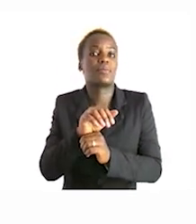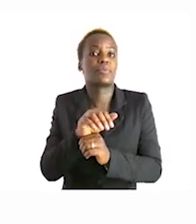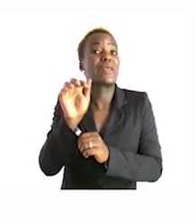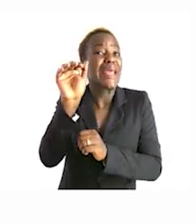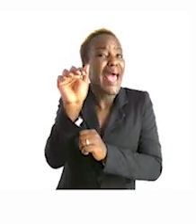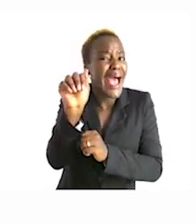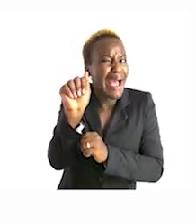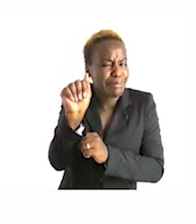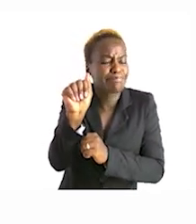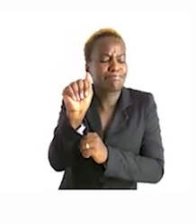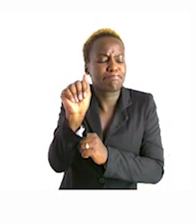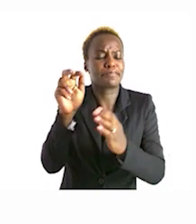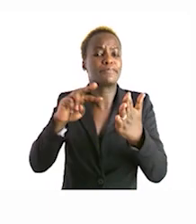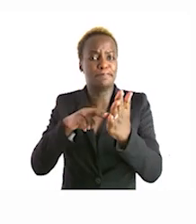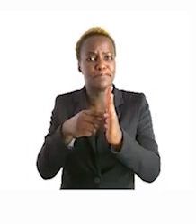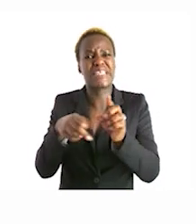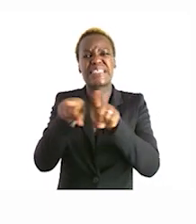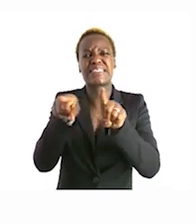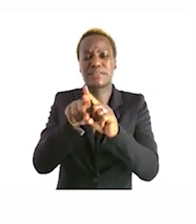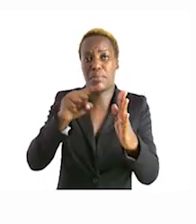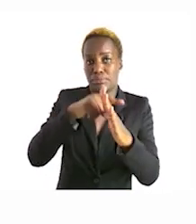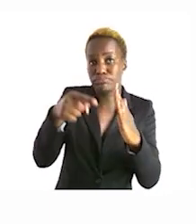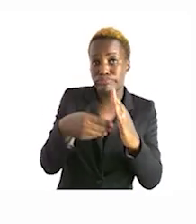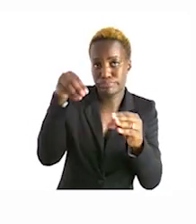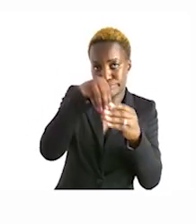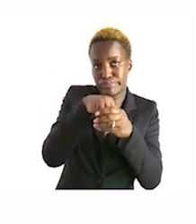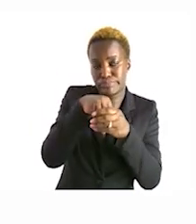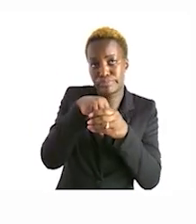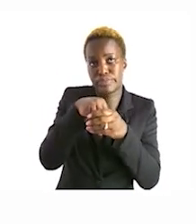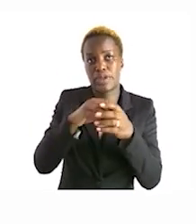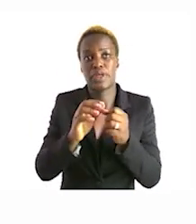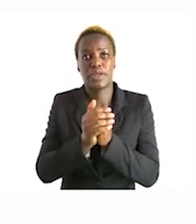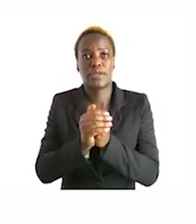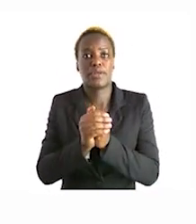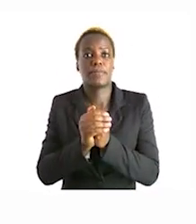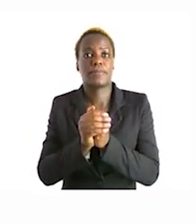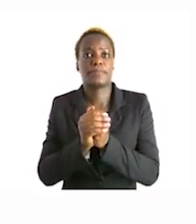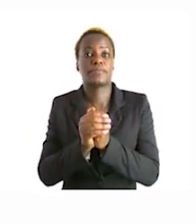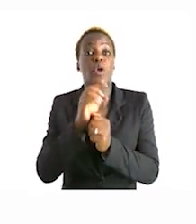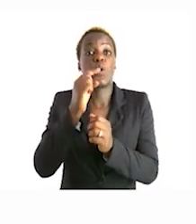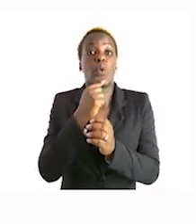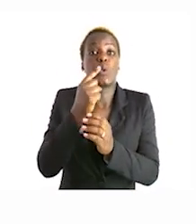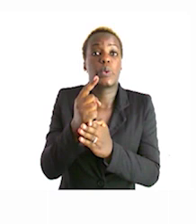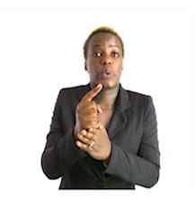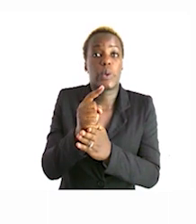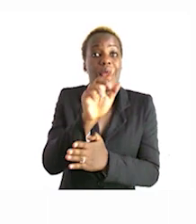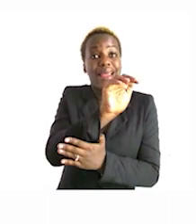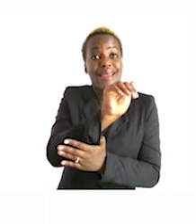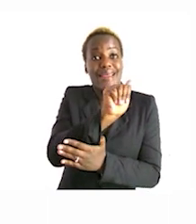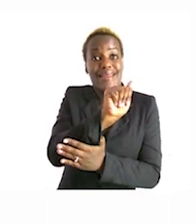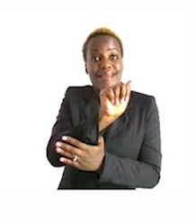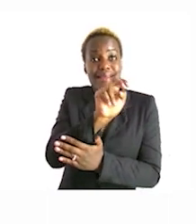the word hour. That is correct. So in this case, we can say an hour. We use